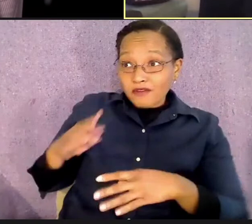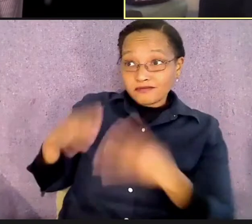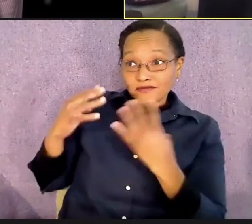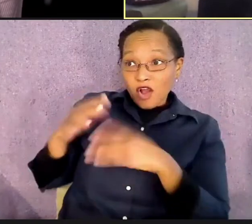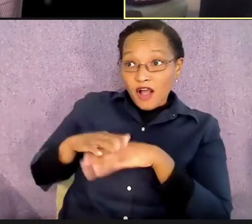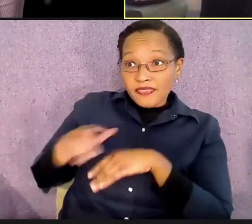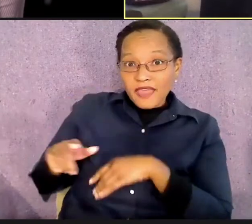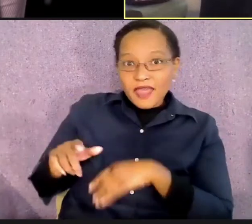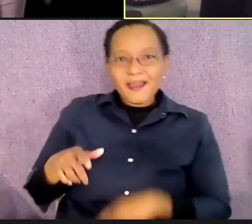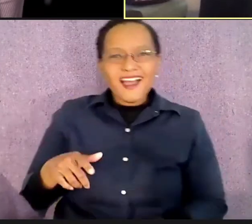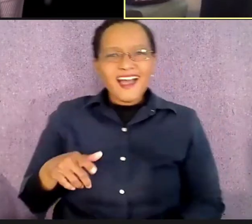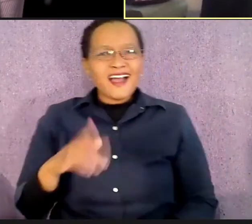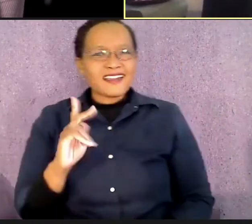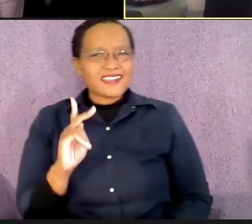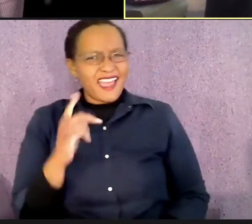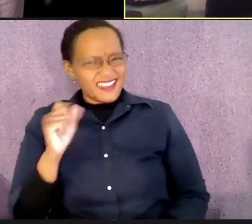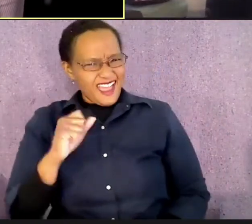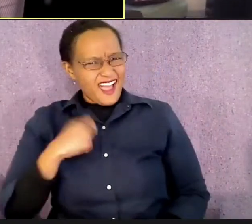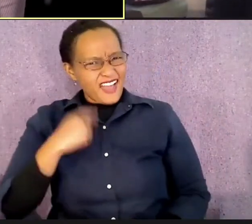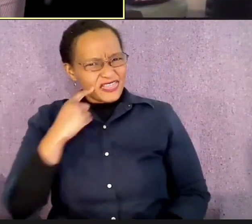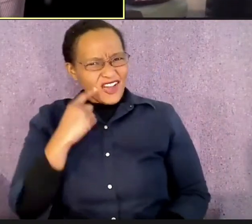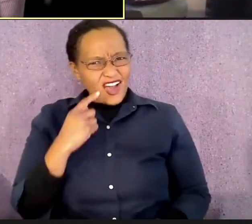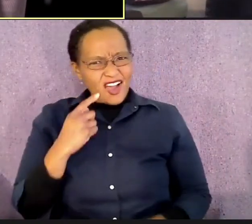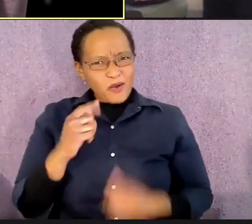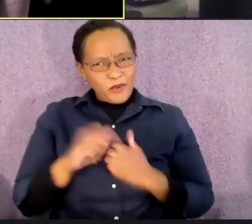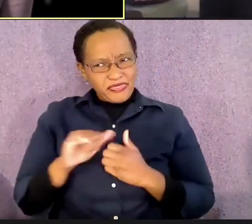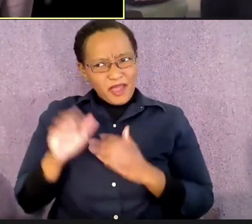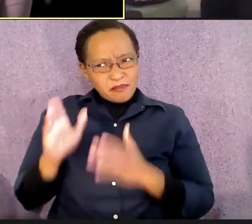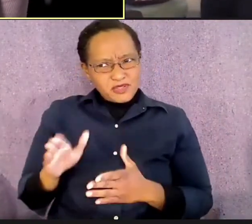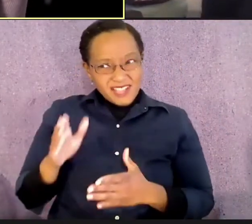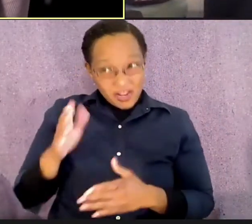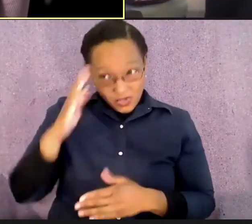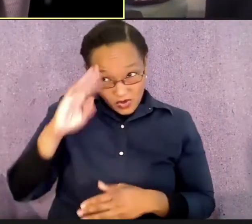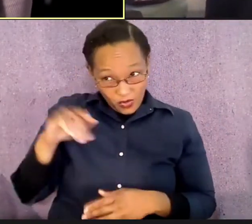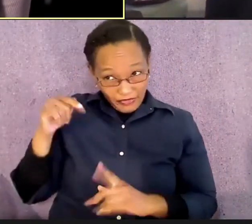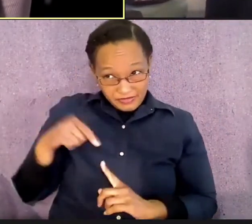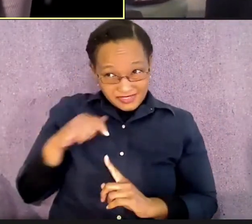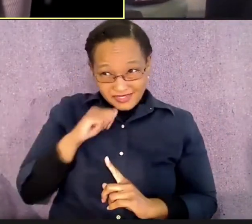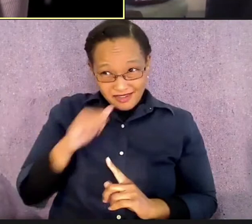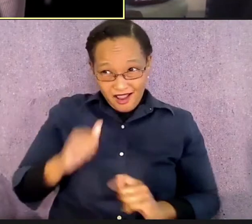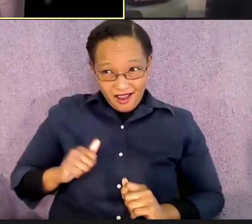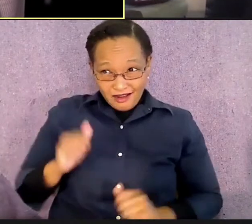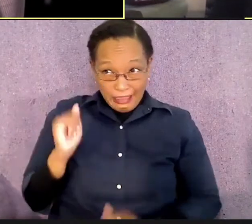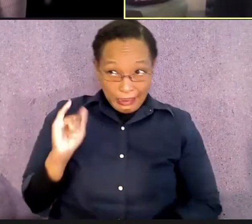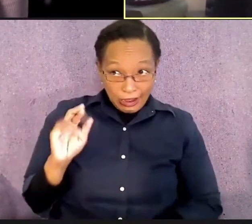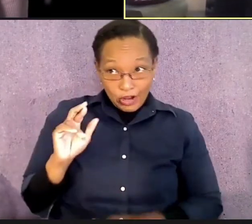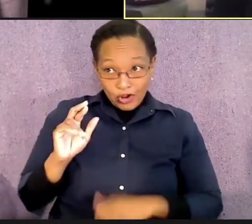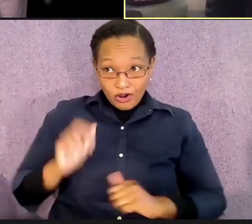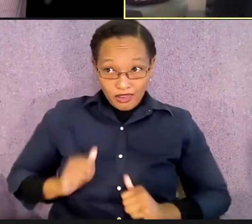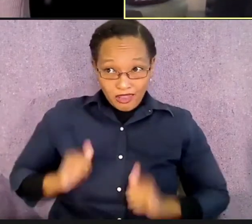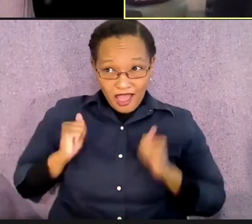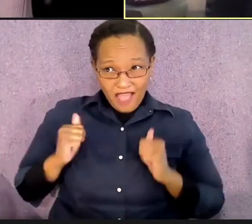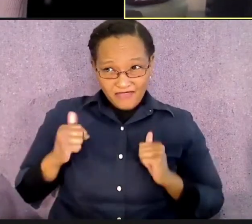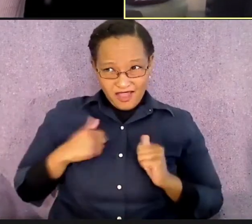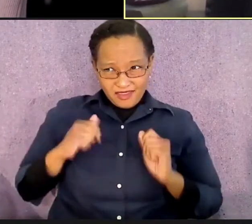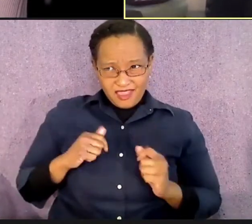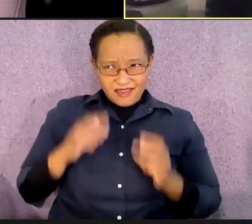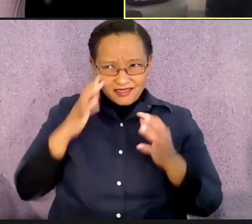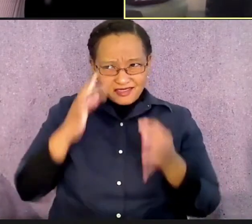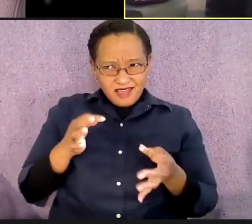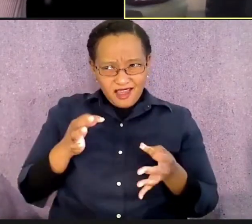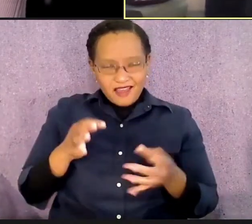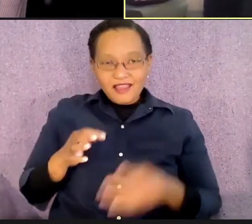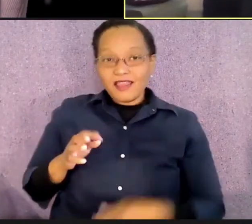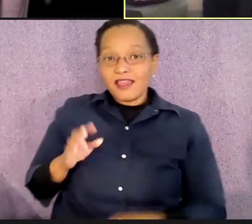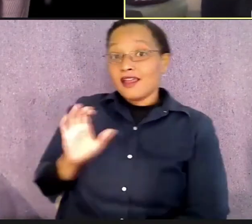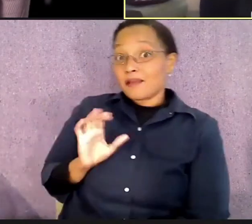right? I get to decide whether or not I put the it's like I have control, you don't. Okay. There was a time I didn't have control, but now I have control.